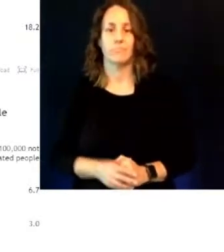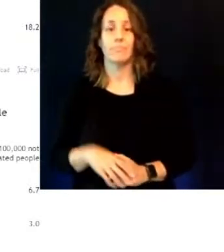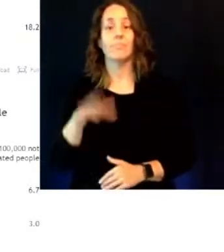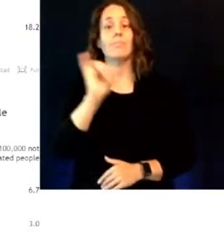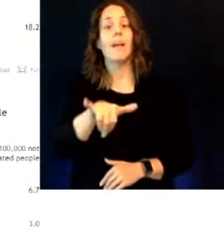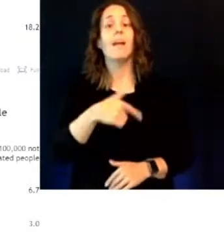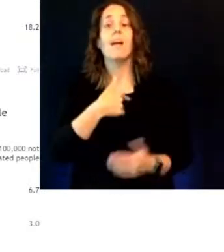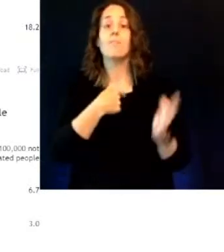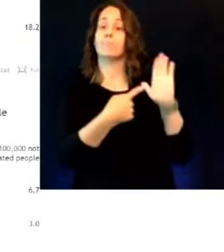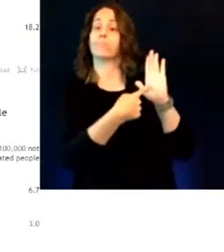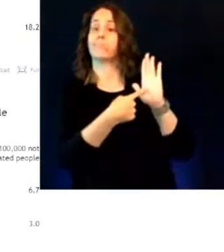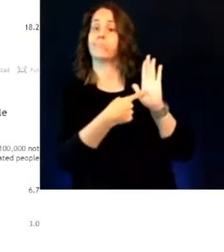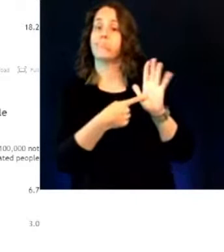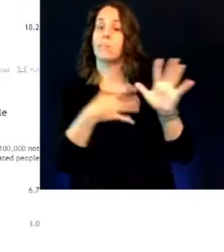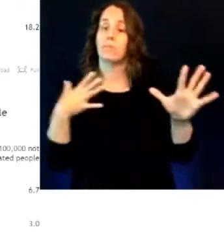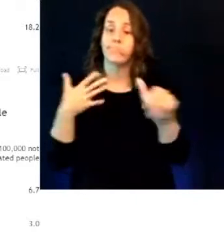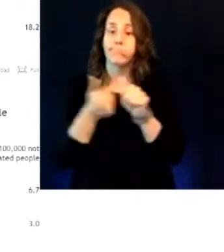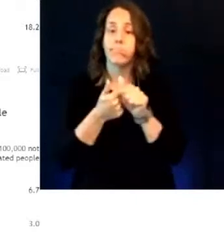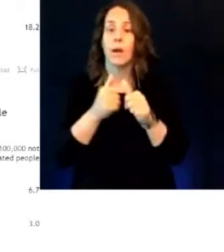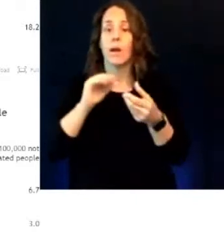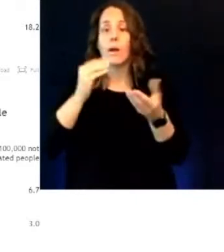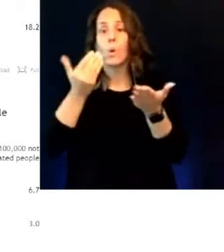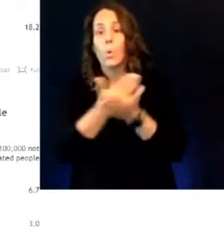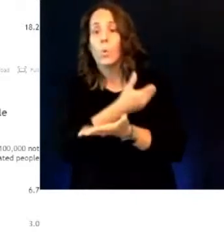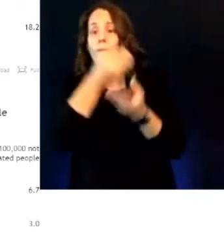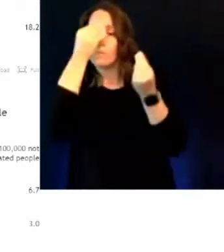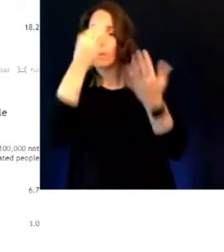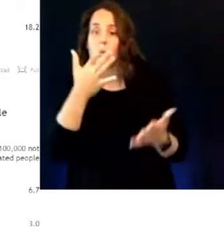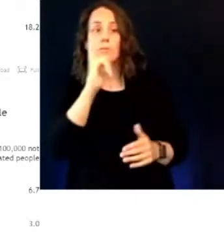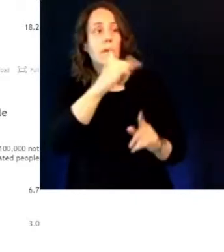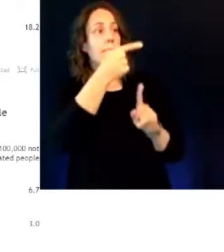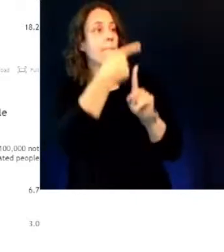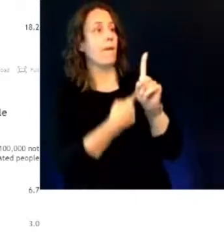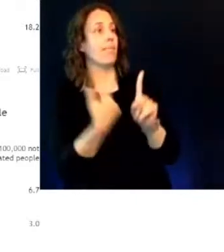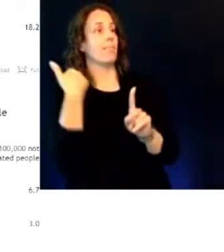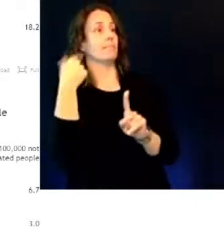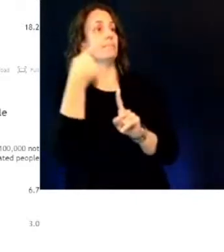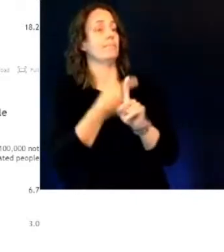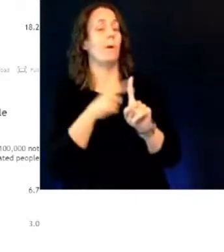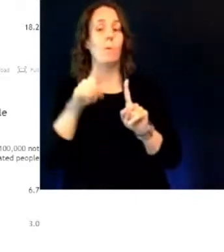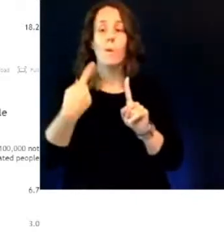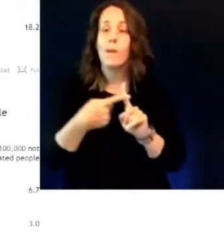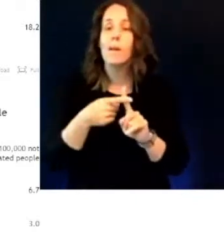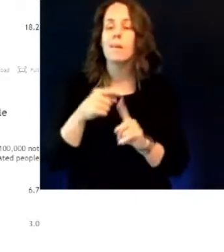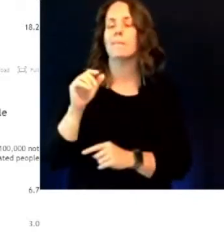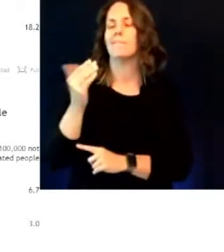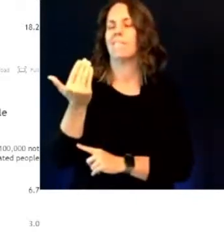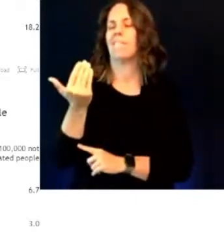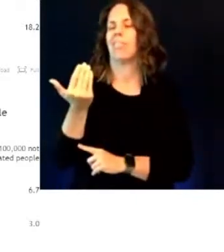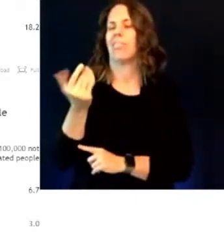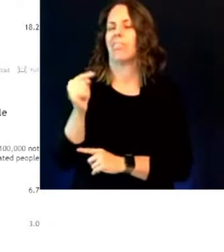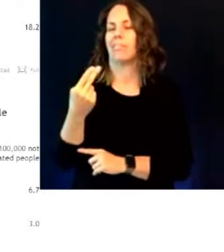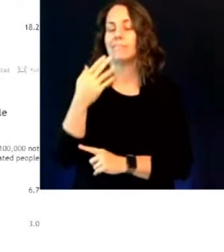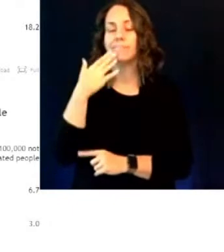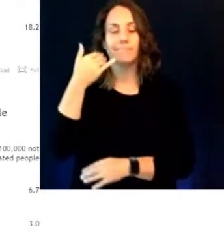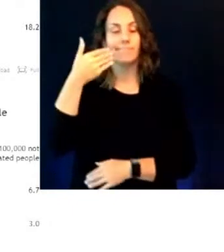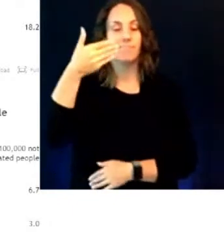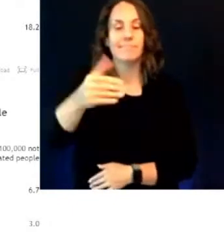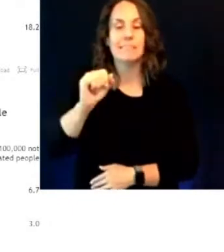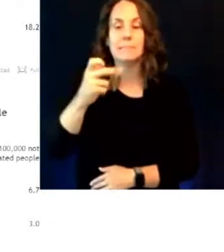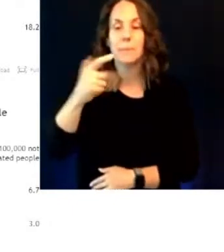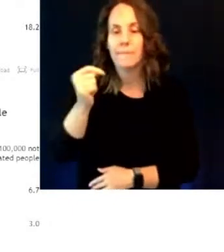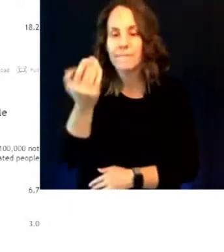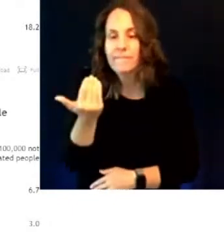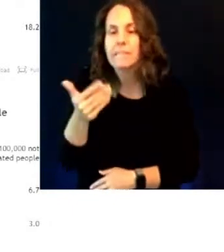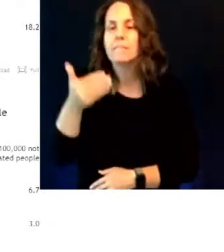month. And we're going to be doing that update halfway through the month in order to account for the approximately 2-week data lag that we have